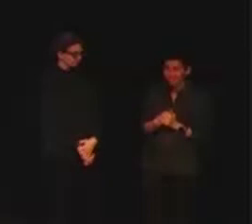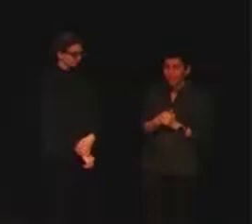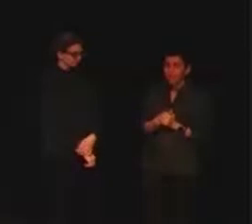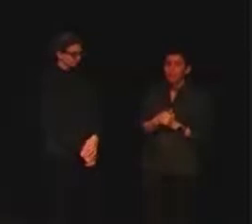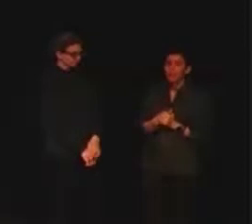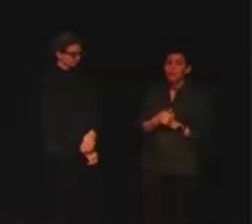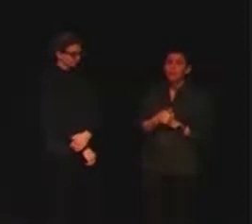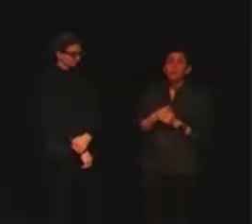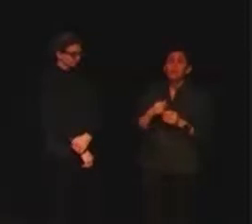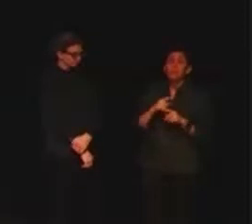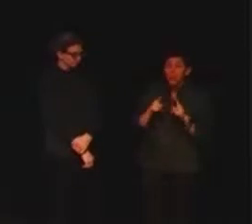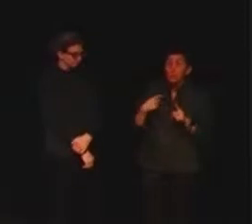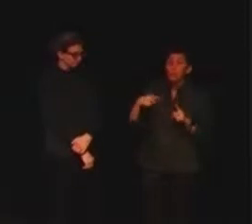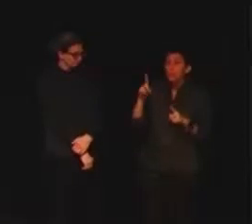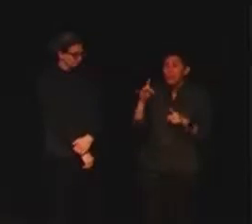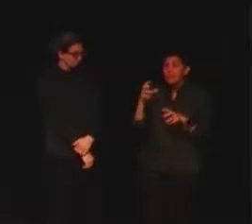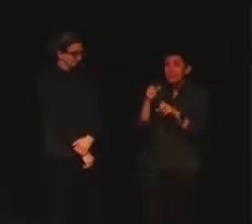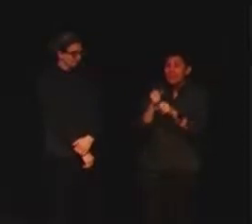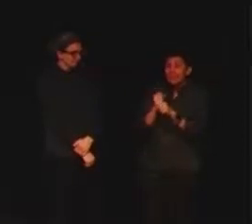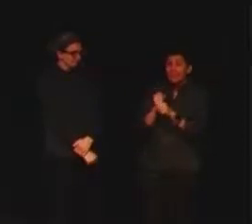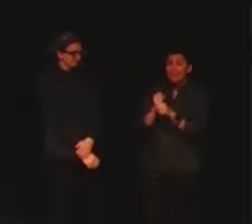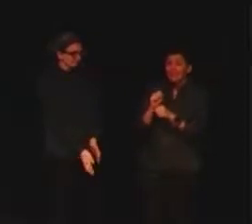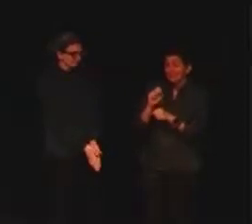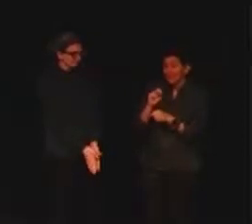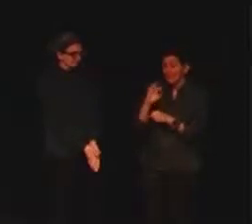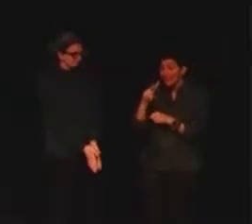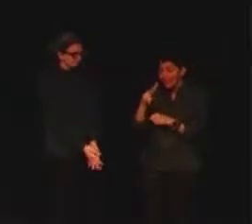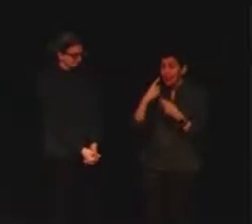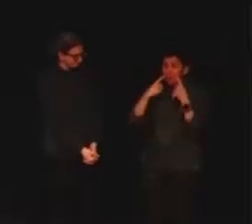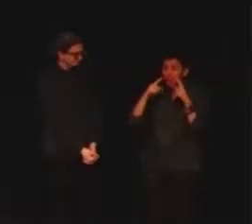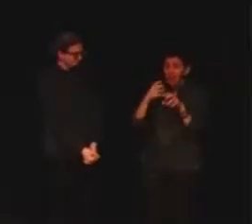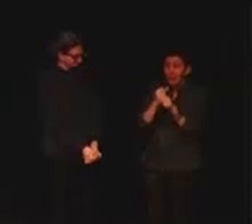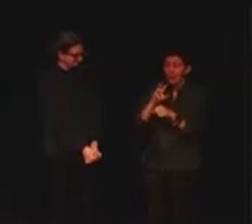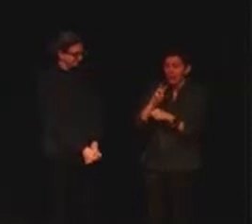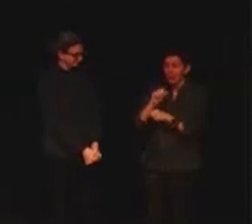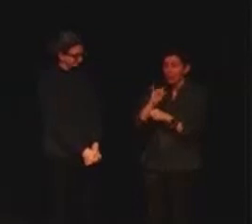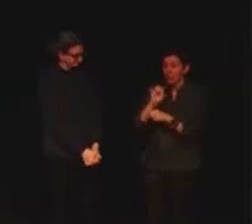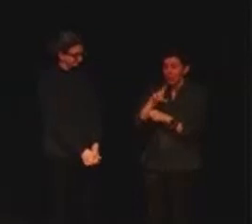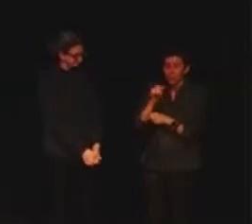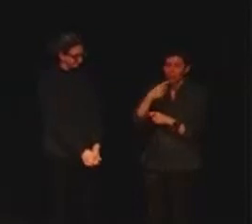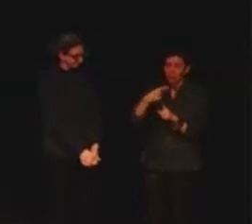We got him a waiver though, like a few months ago. Yeah. So that was a fight.